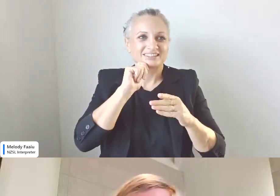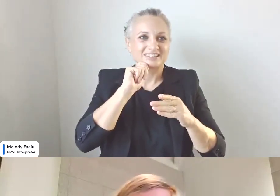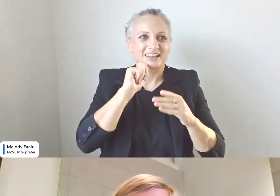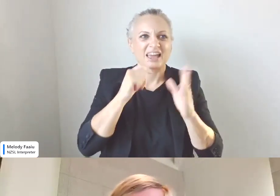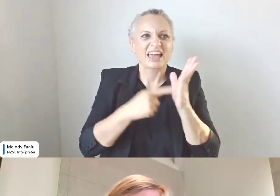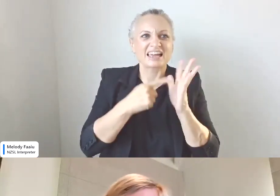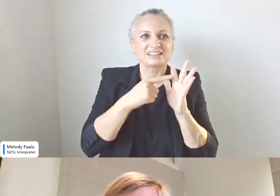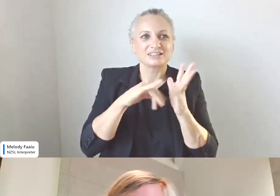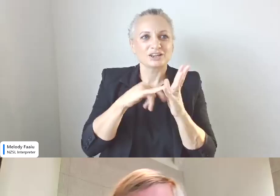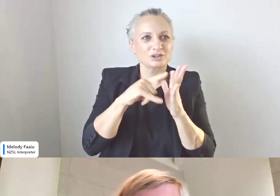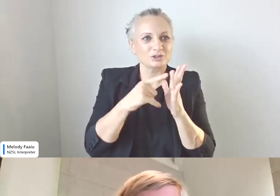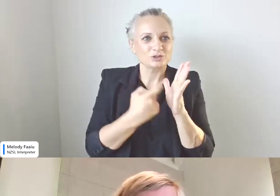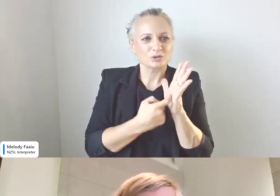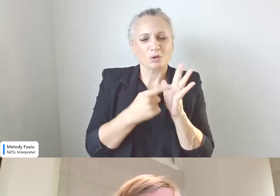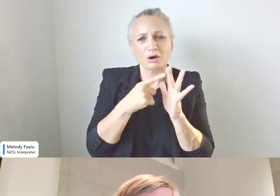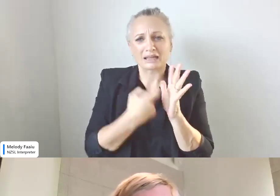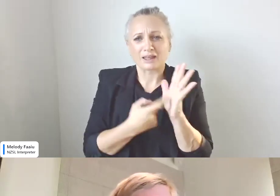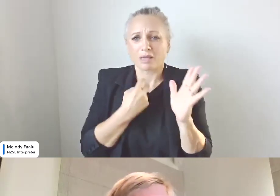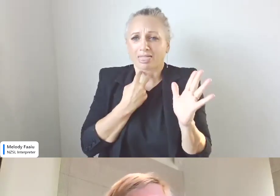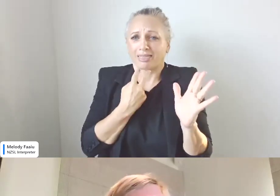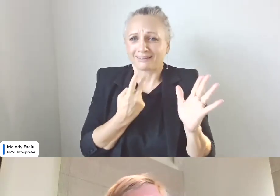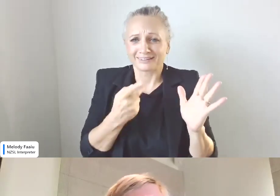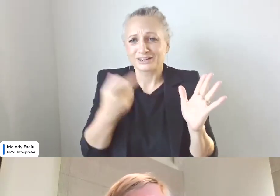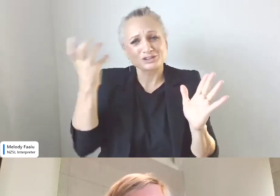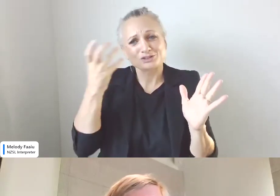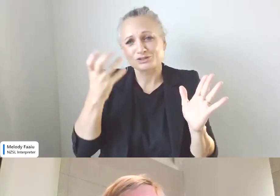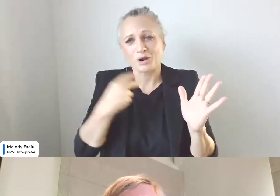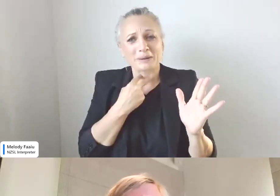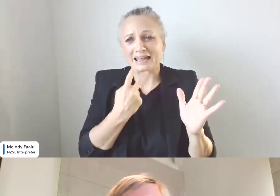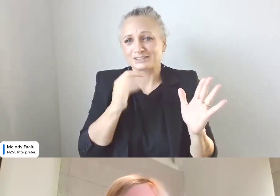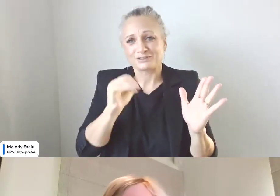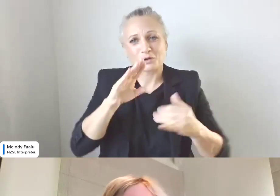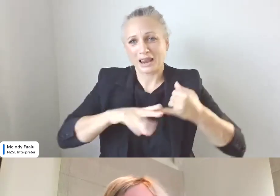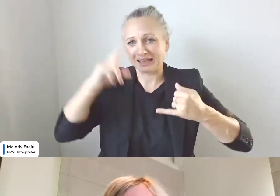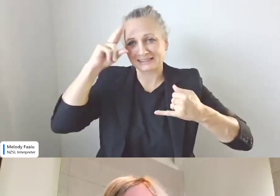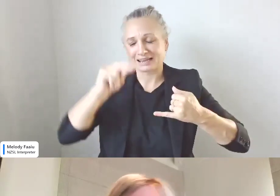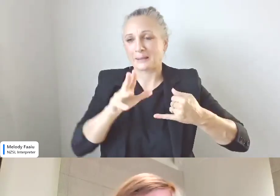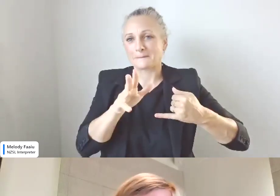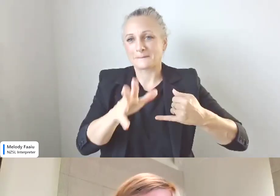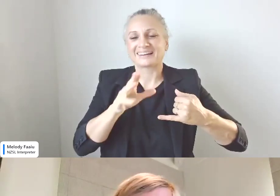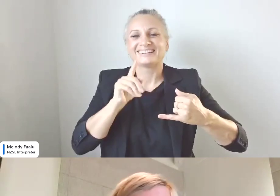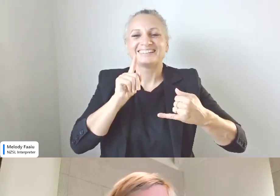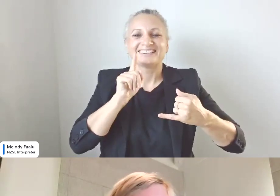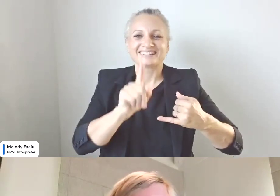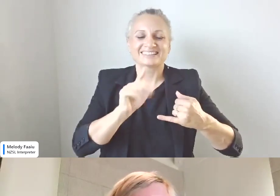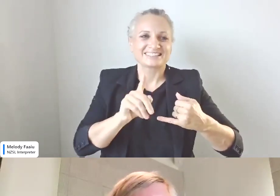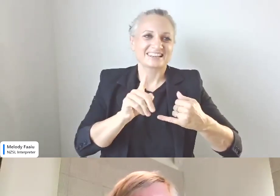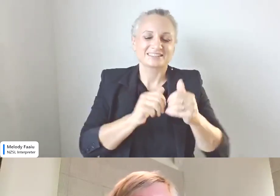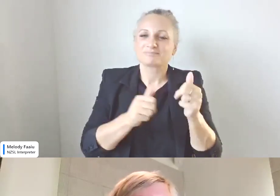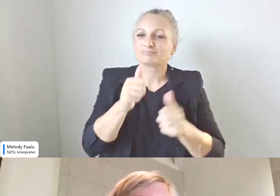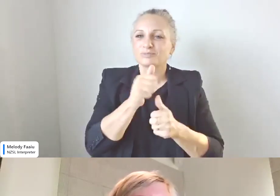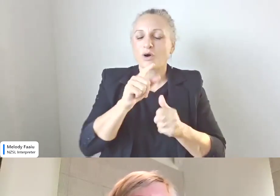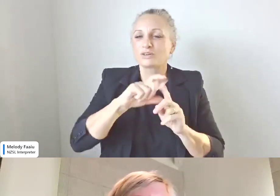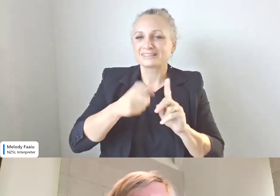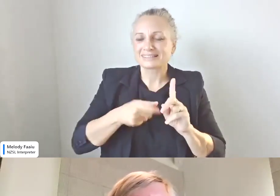always get your surname wrong, I'm sorry. Who's the Chief Executive of Whaikaha Ministry of Disabled People. So we'll leave